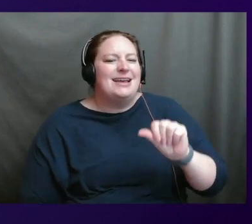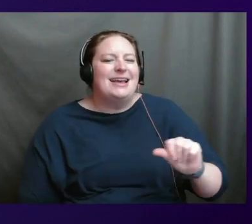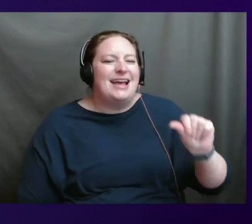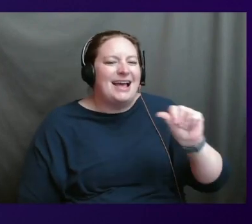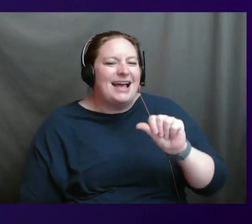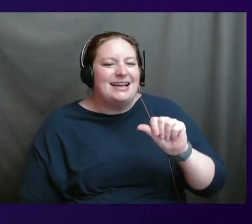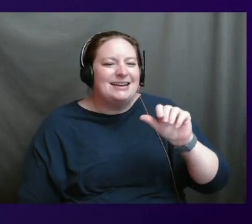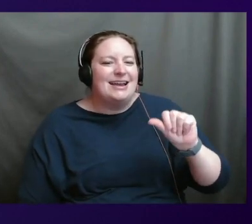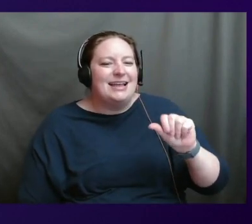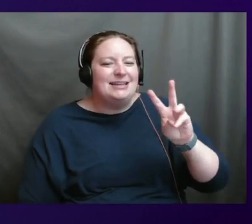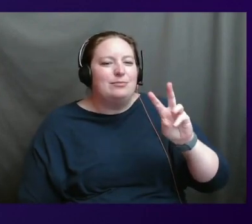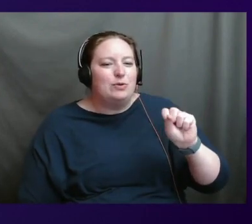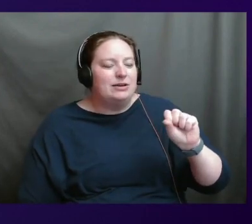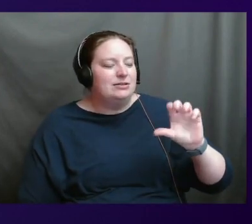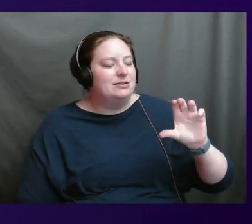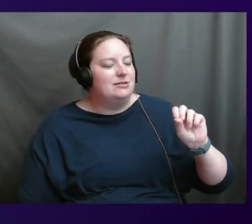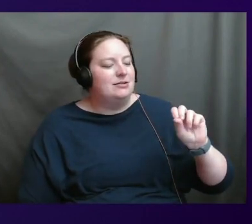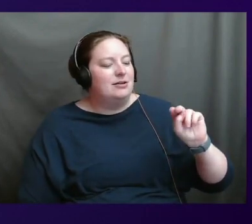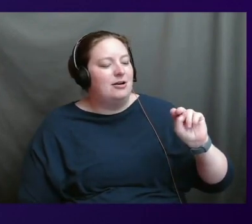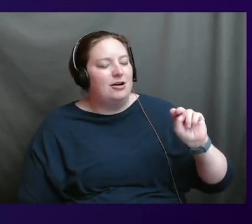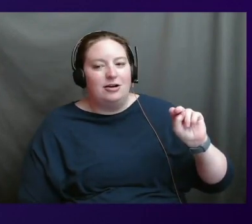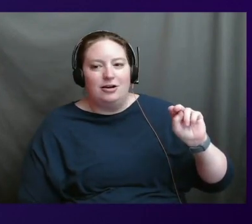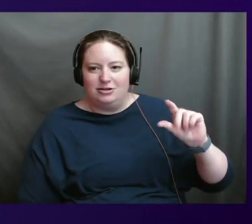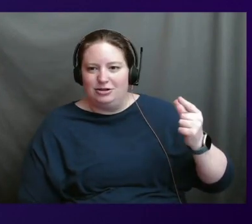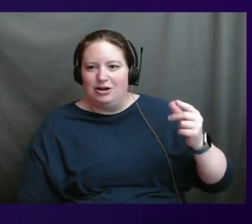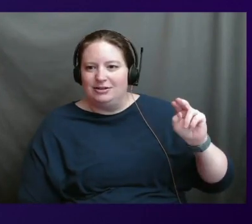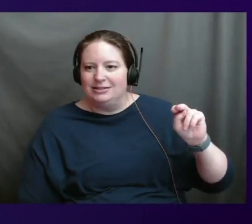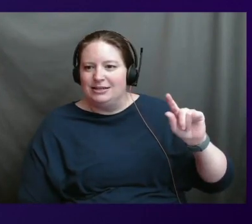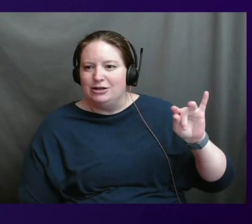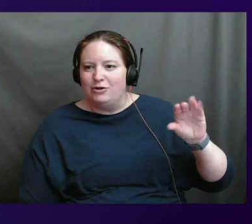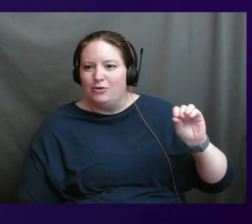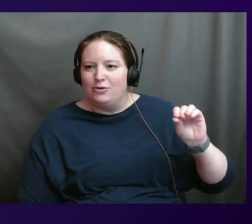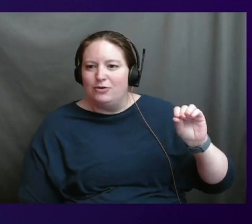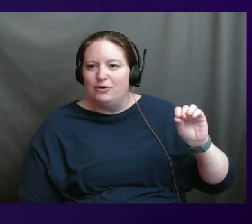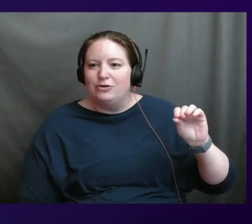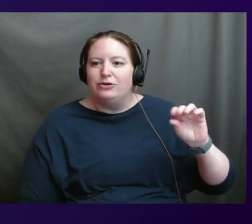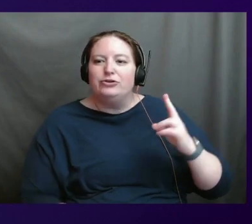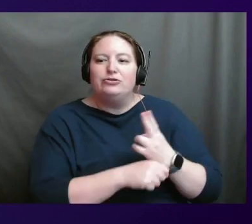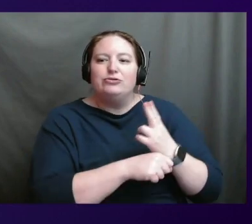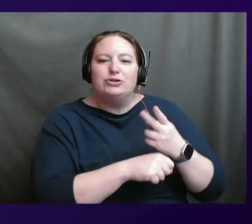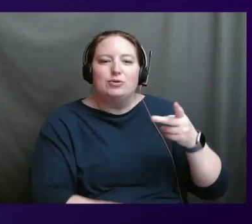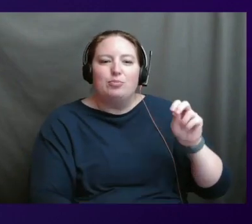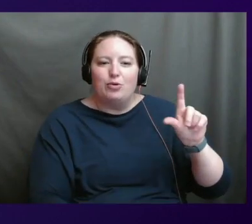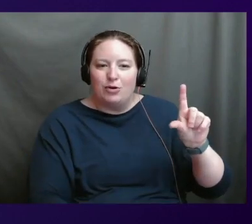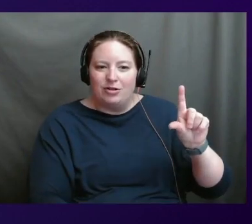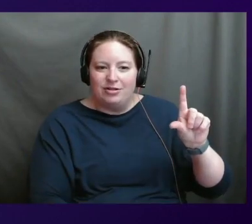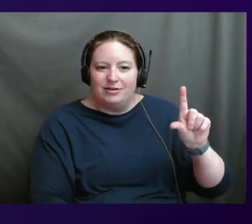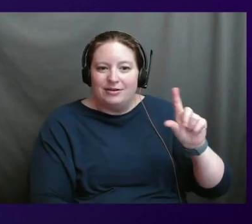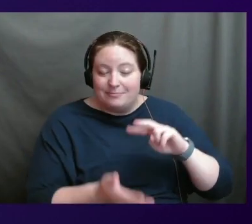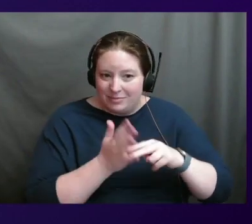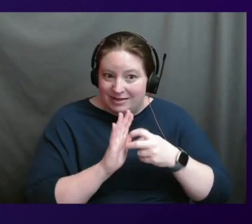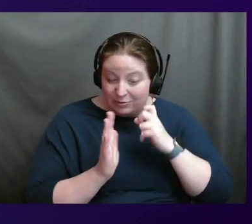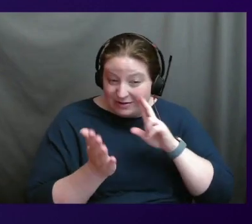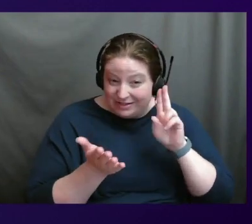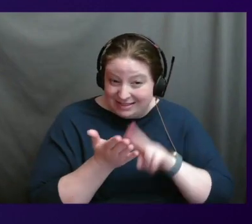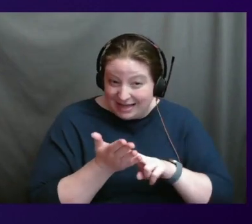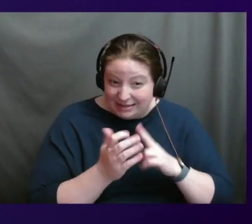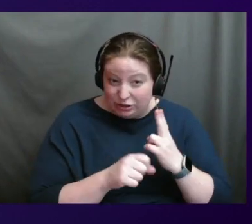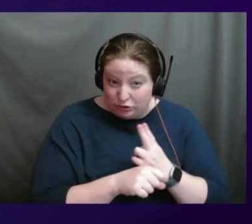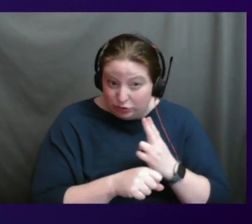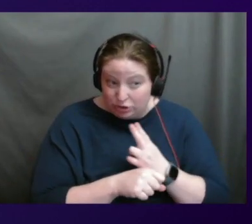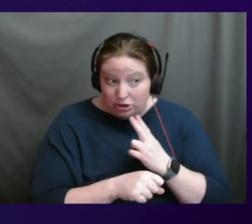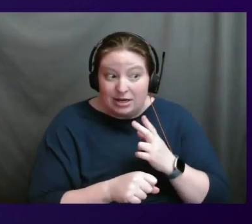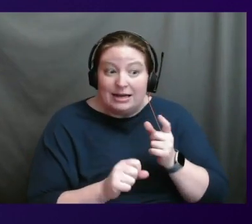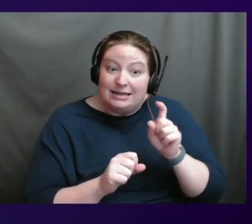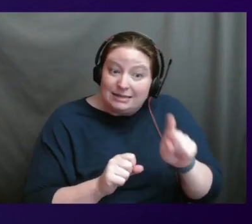pool. That allows me to let AppSync know, hey, I'm going to have a signed-in user. I need you to enforce that no one